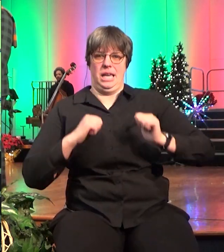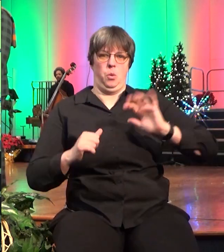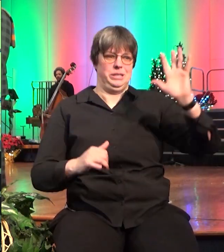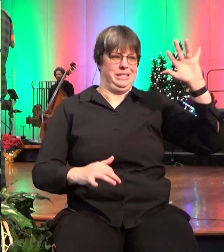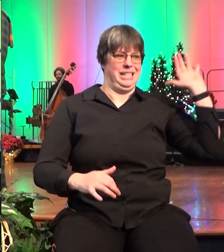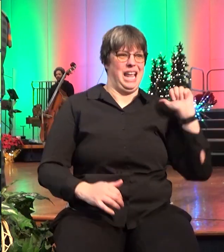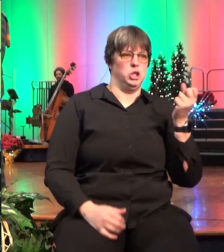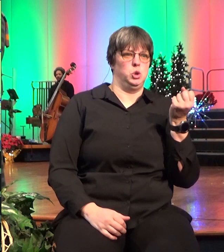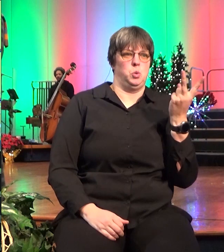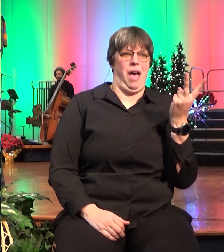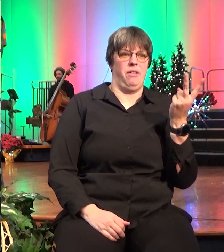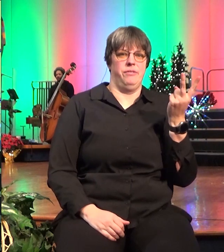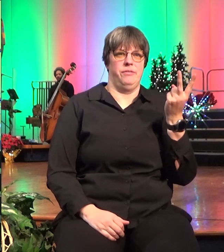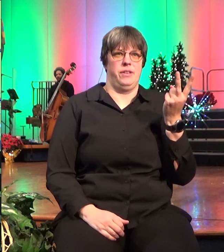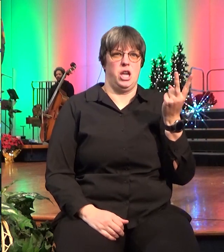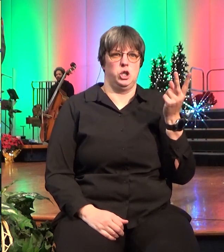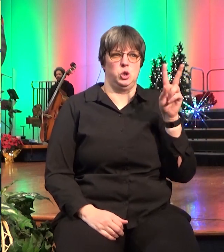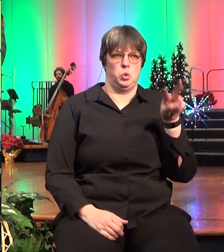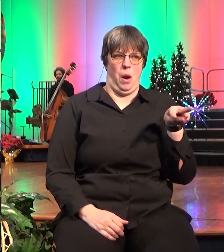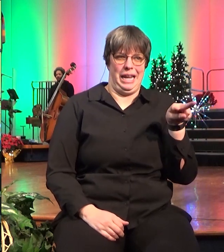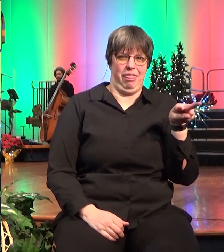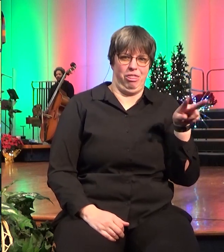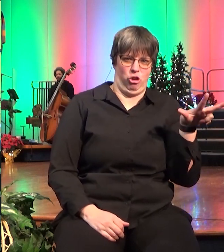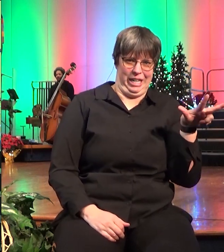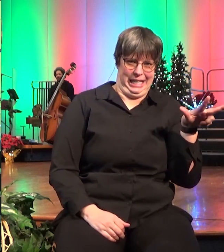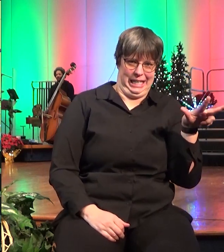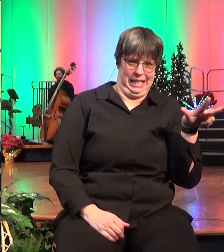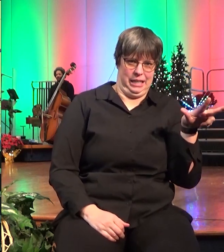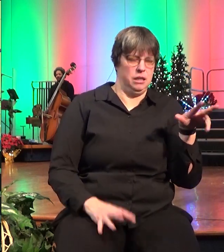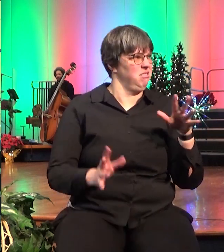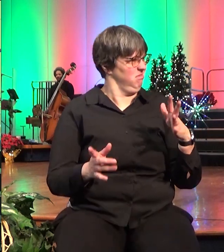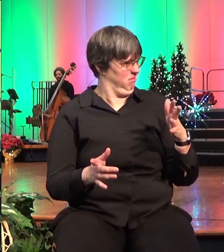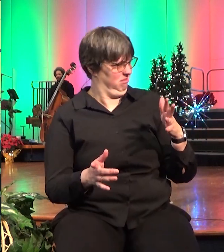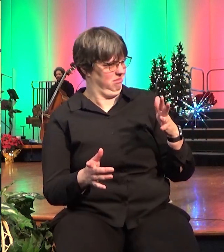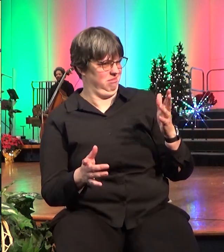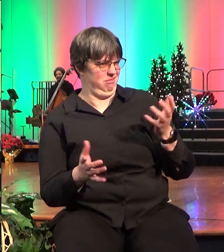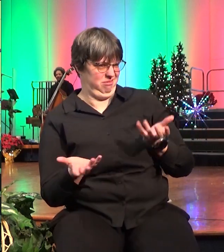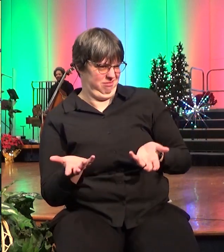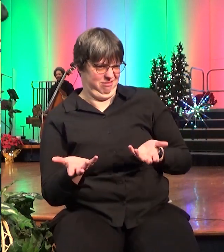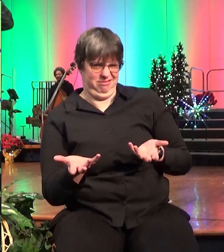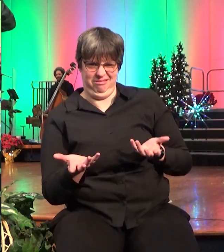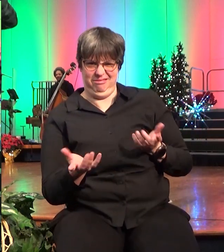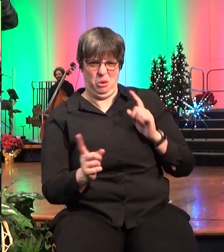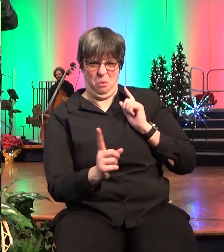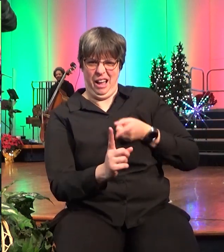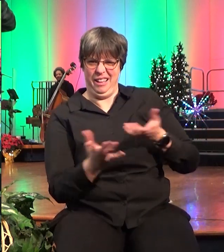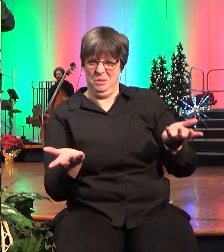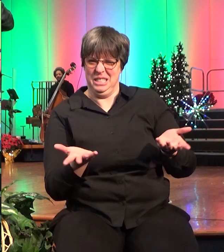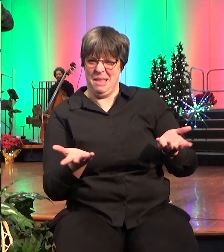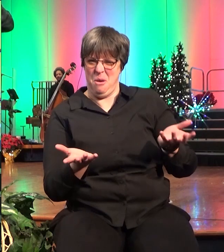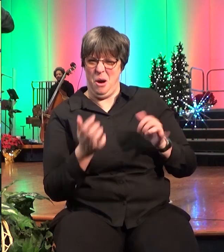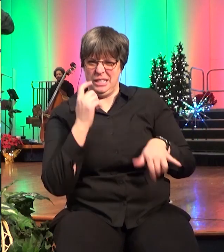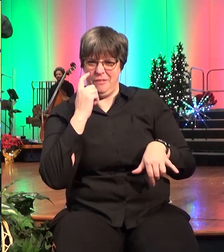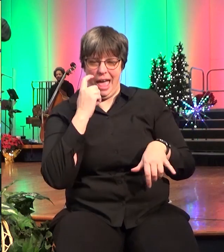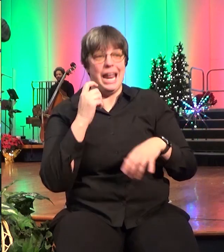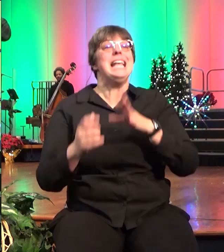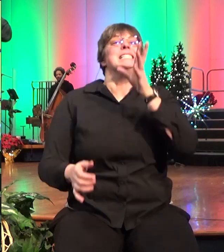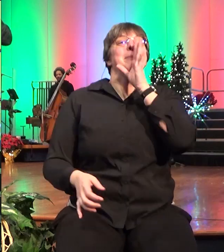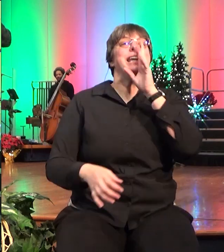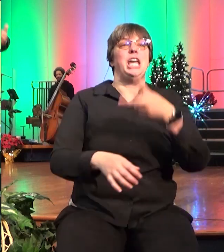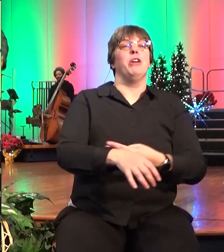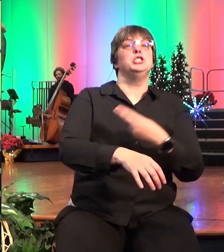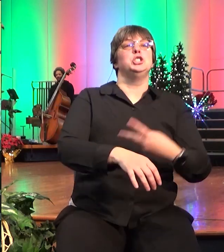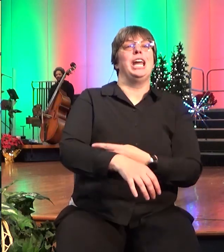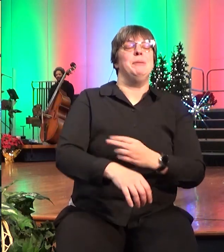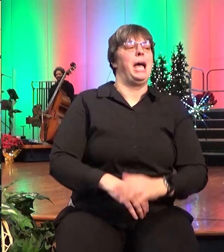1223? Well, aren't you just a load of candy canes and sprinkles? Speaking of sheep, the